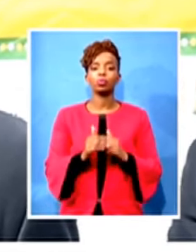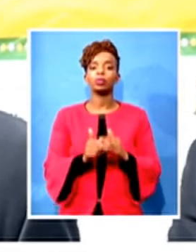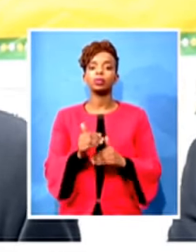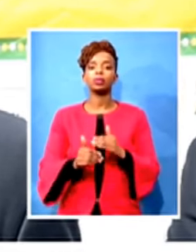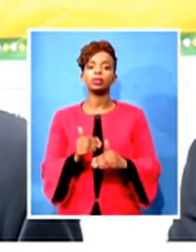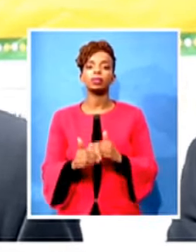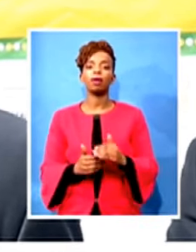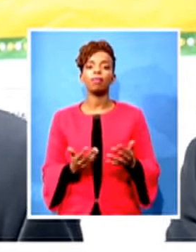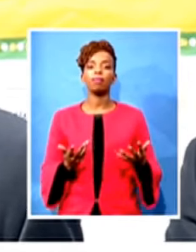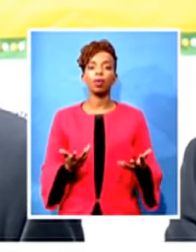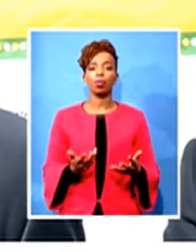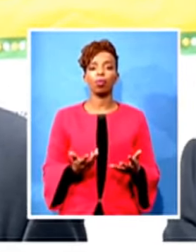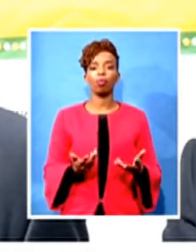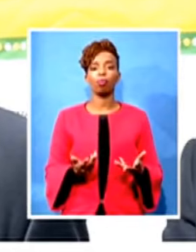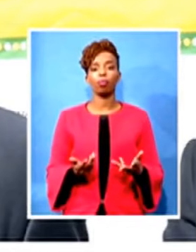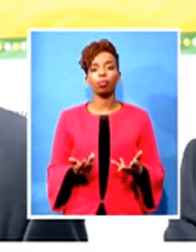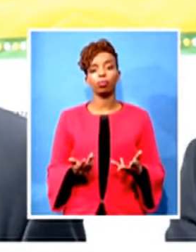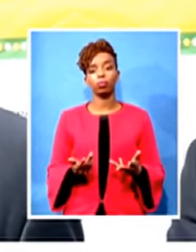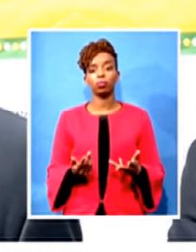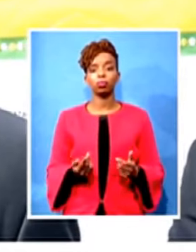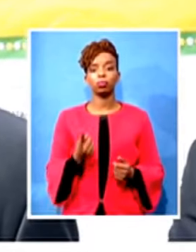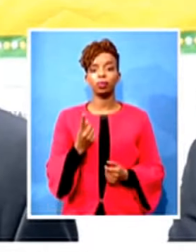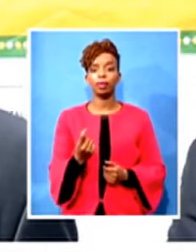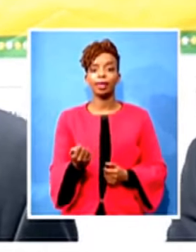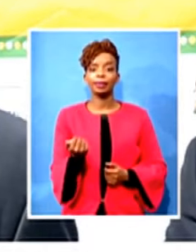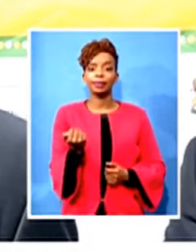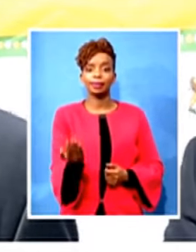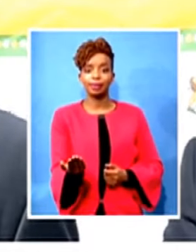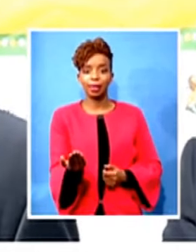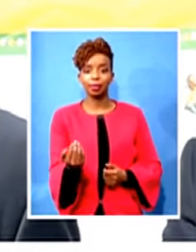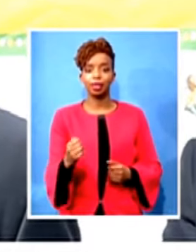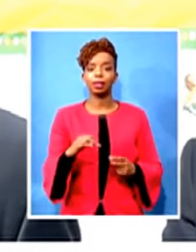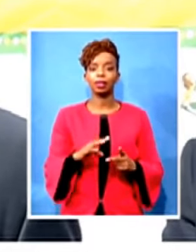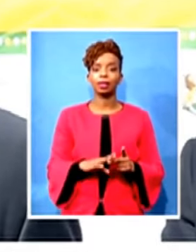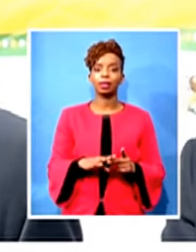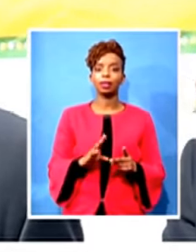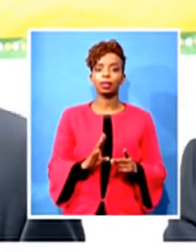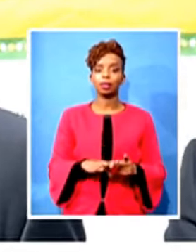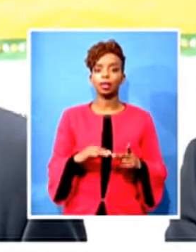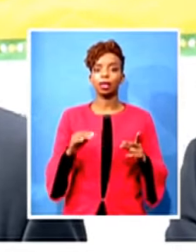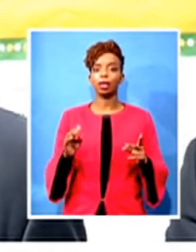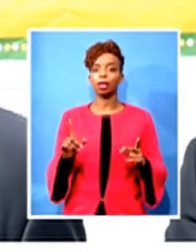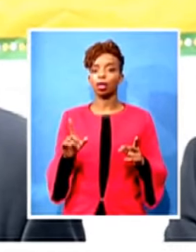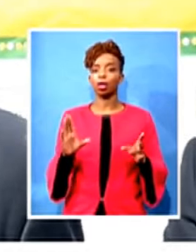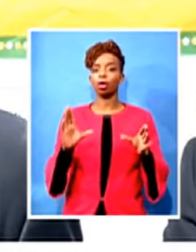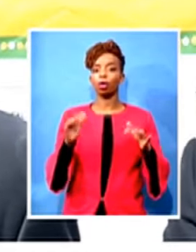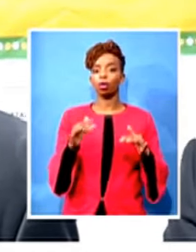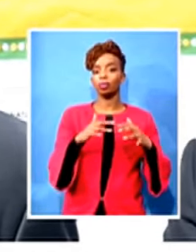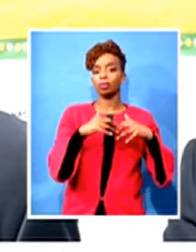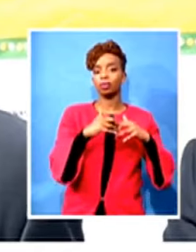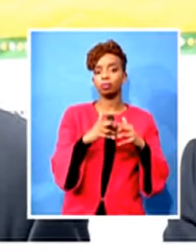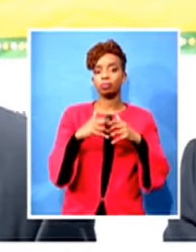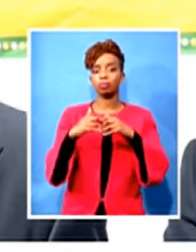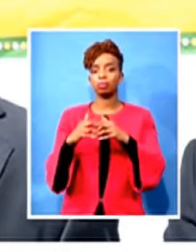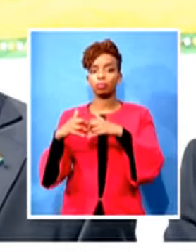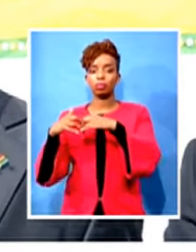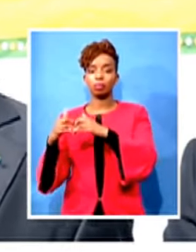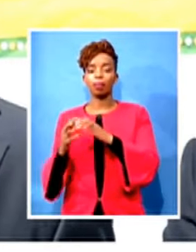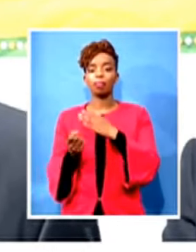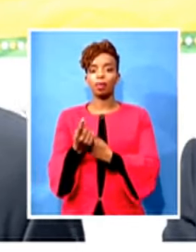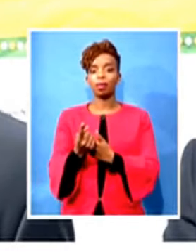tendering and completion, and all the refurbishments have taken place within a reasonably short period of